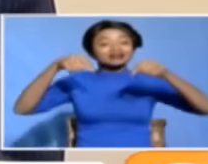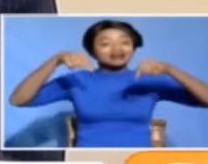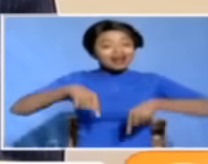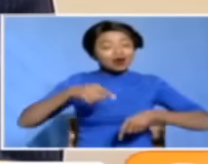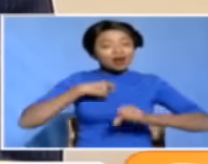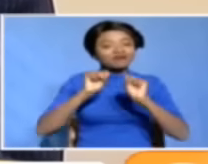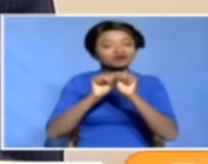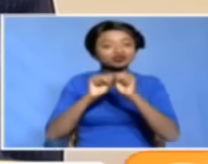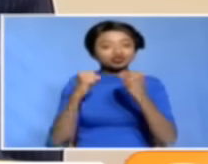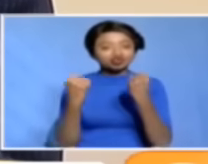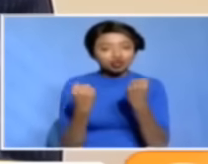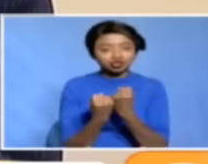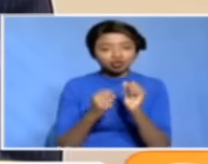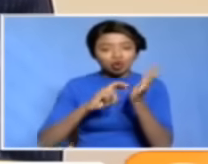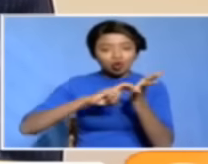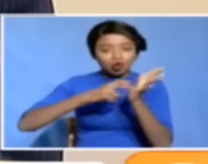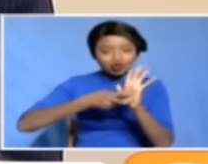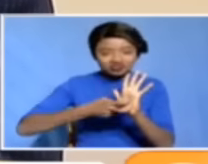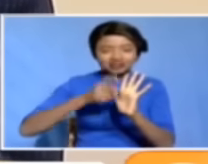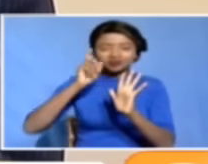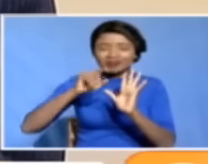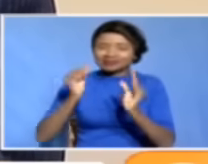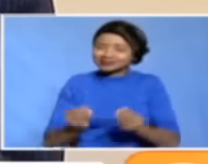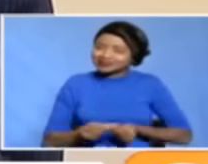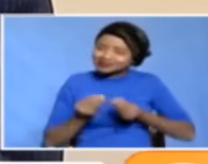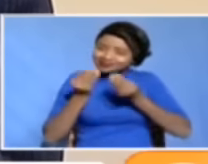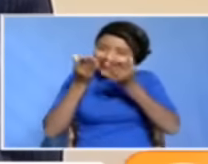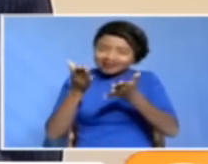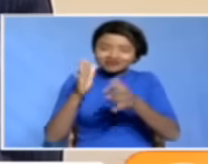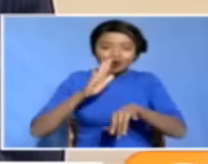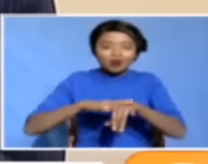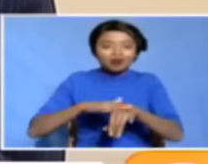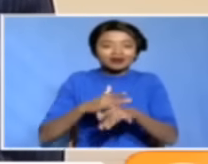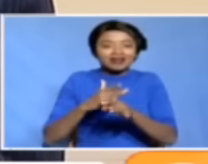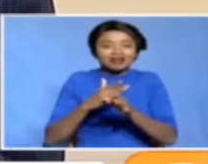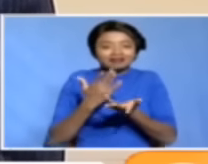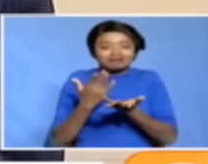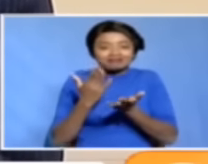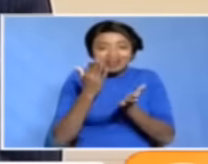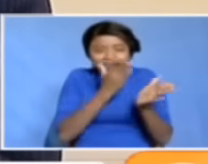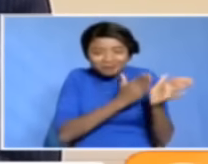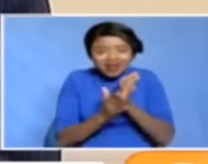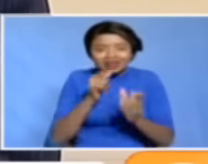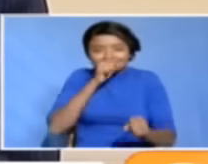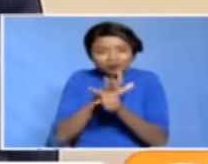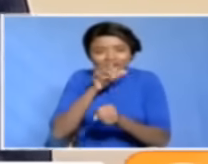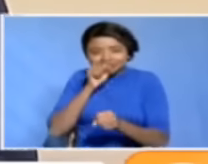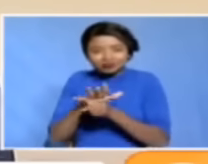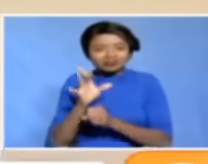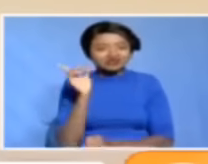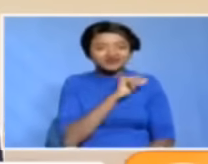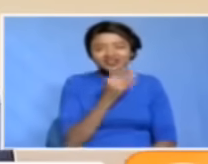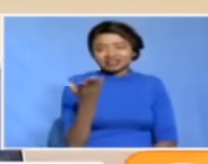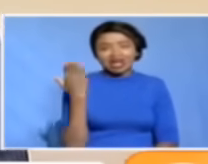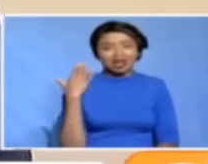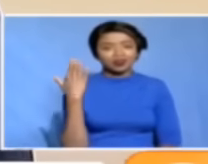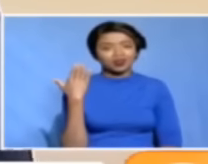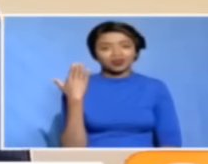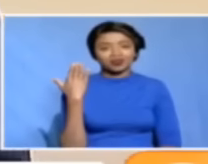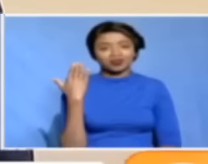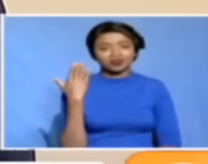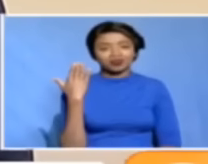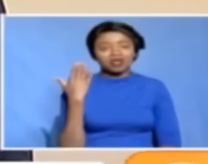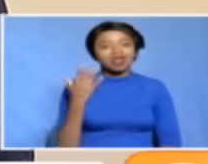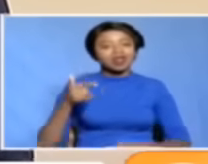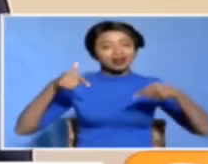the people of Kenya. We must deliver on the manifesto and the promises we made to them. And also again now,